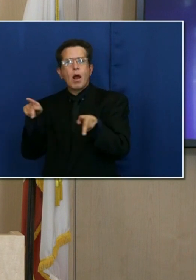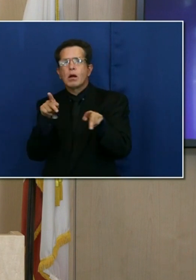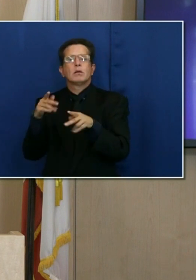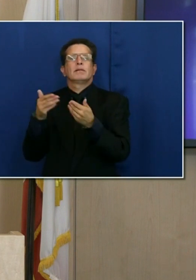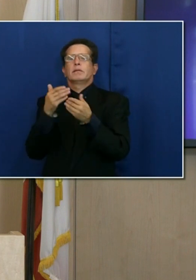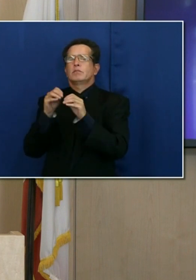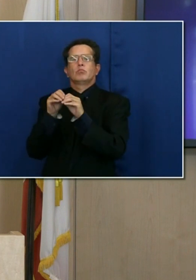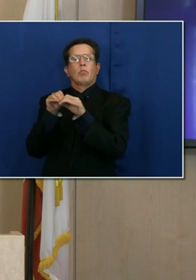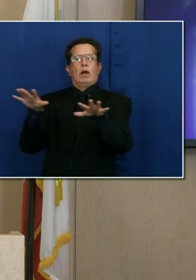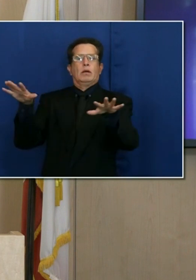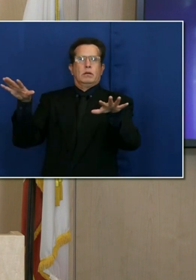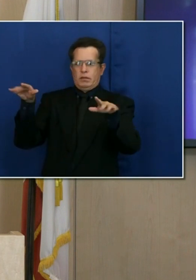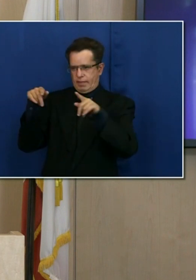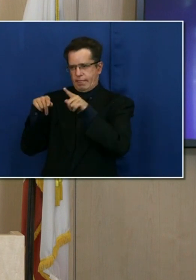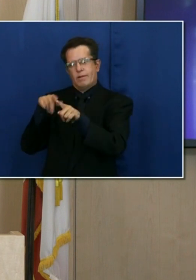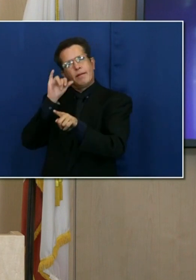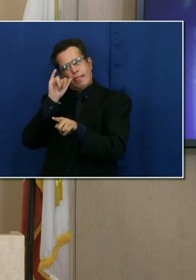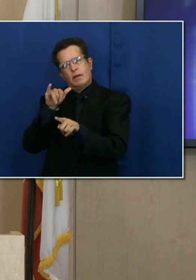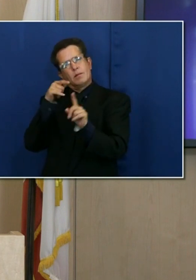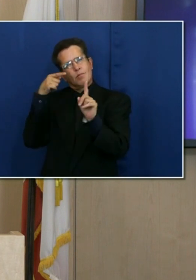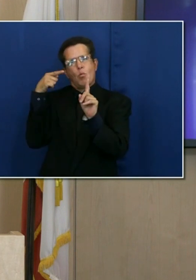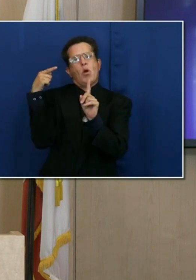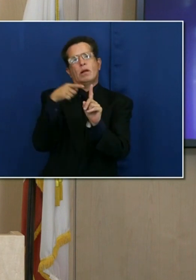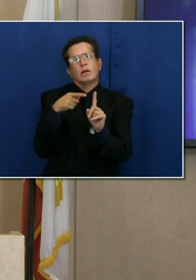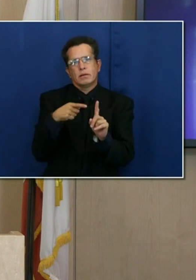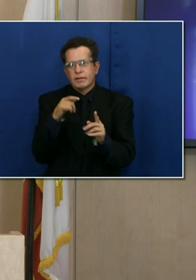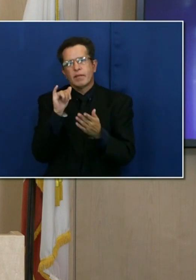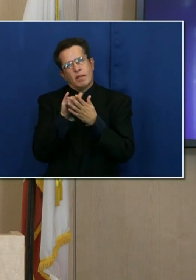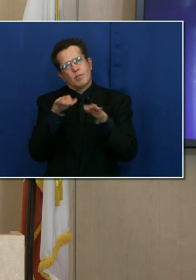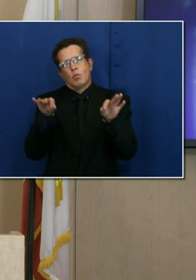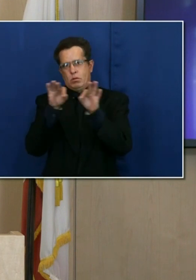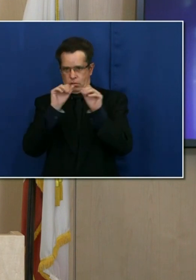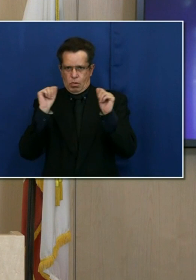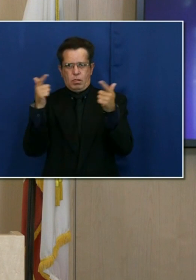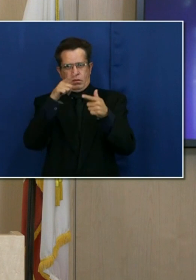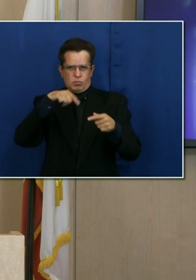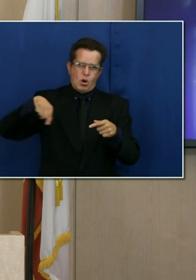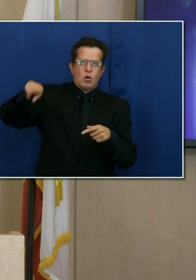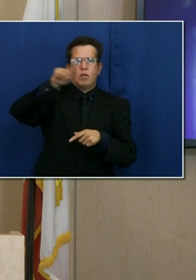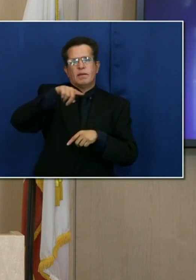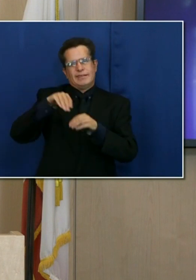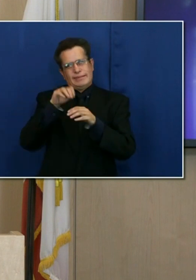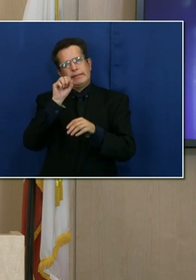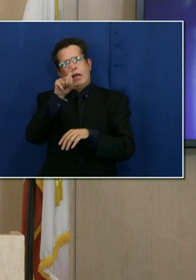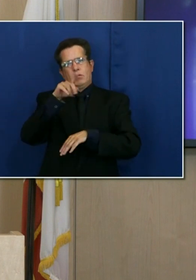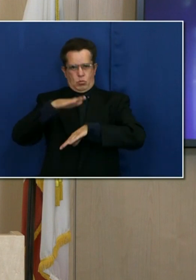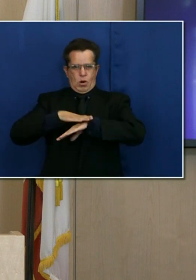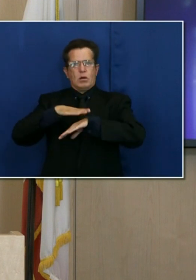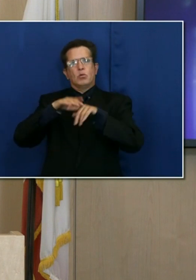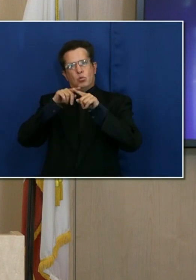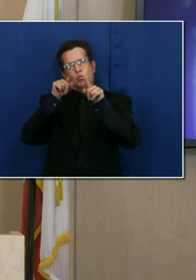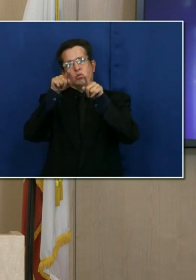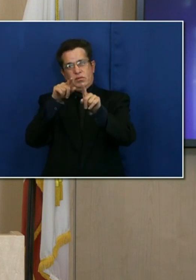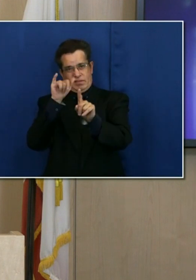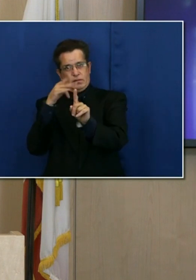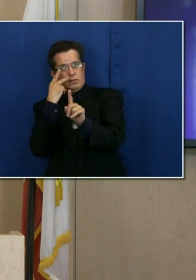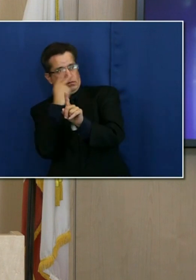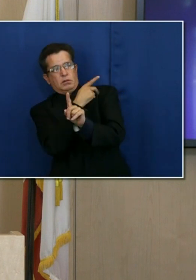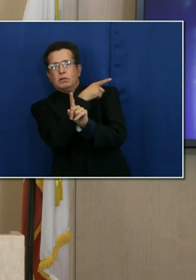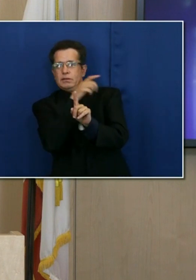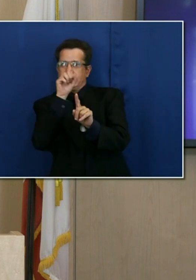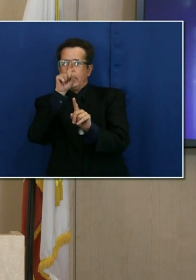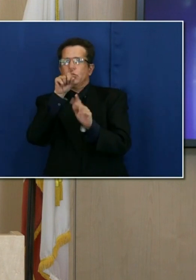to spread. And that's the lesson that all San Diegans should be taking from the cases that have occurred at San Diego